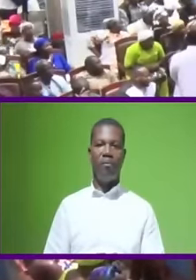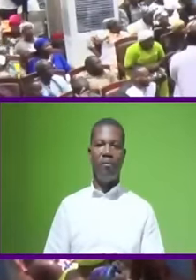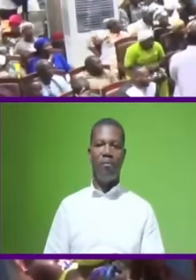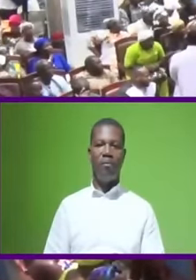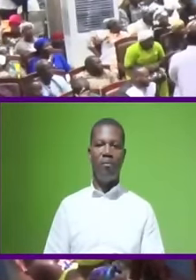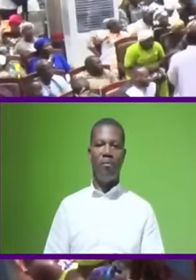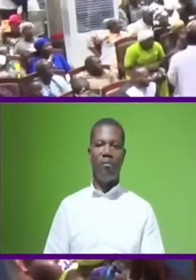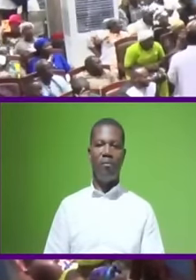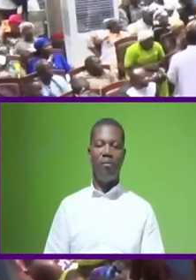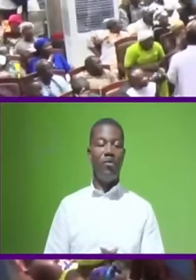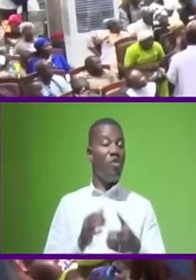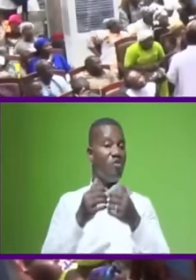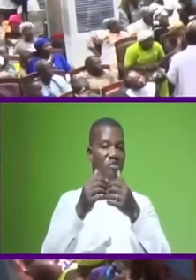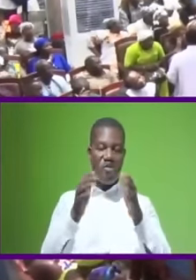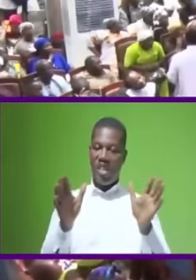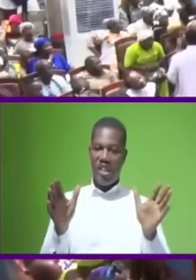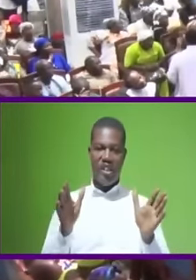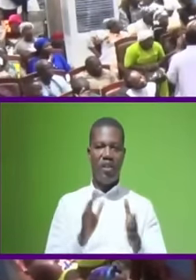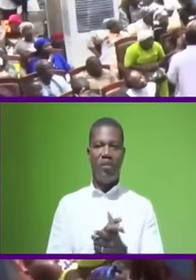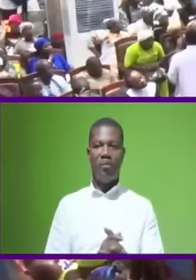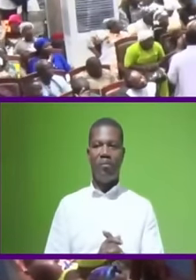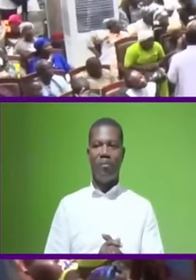poor.